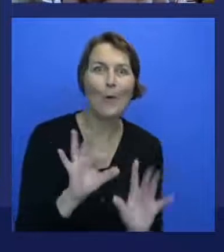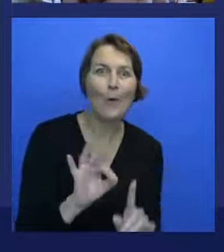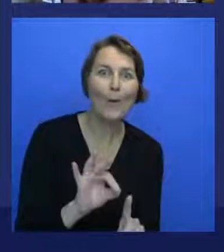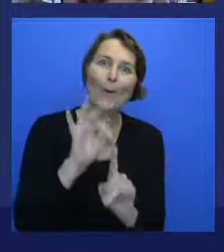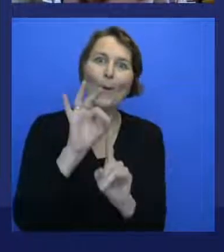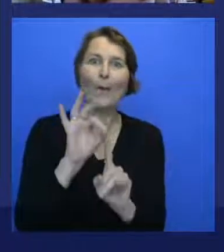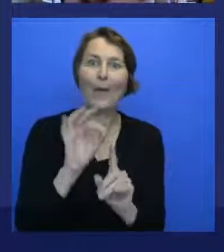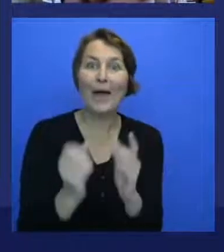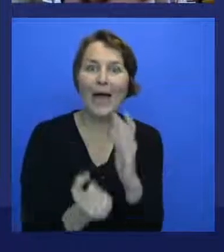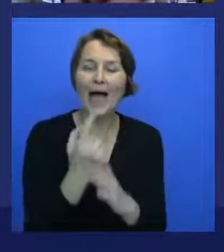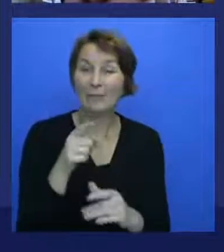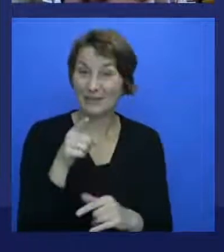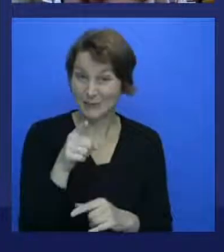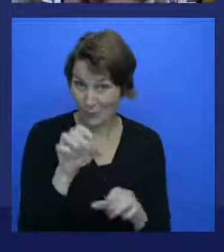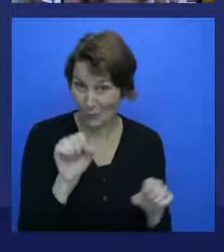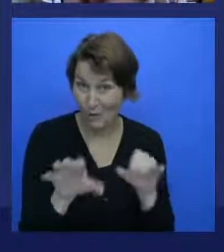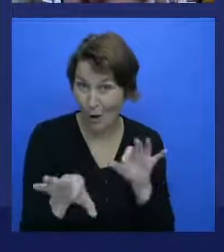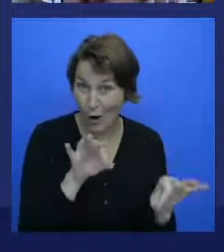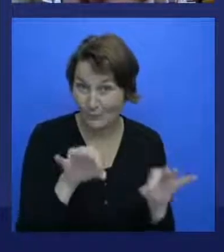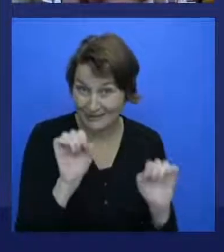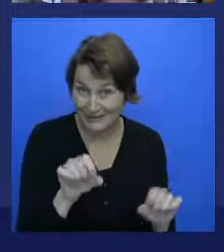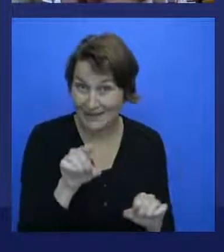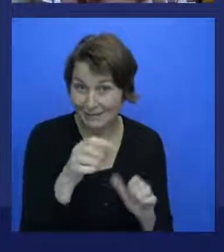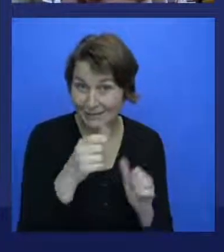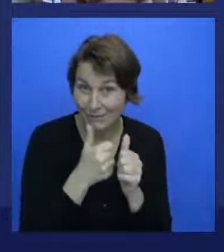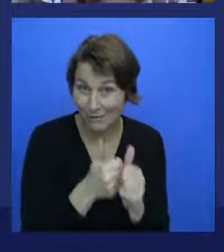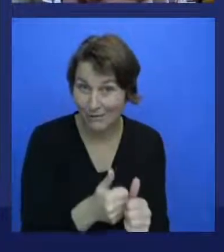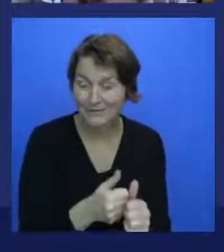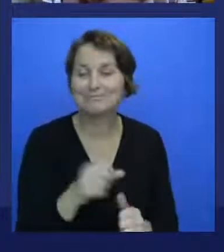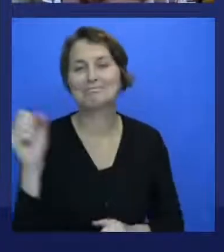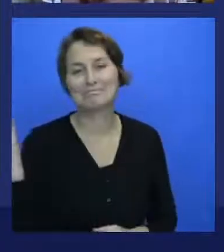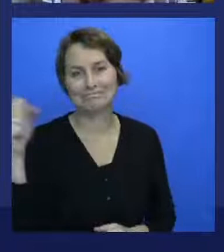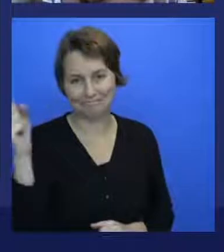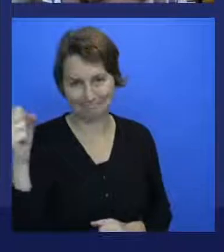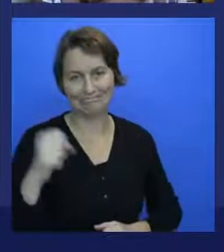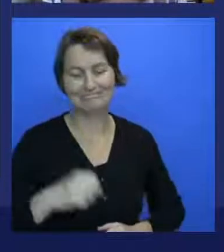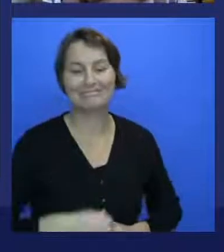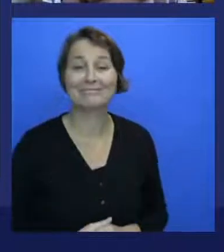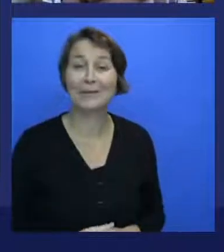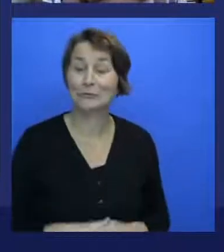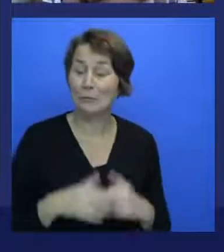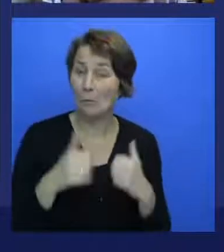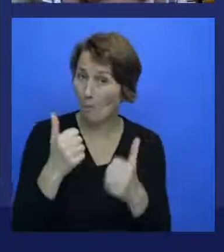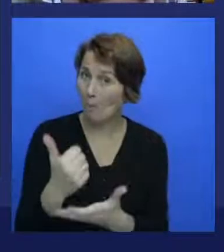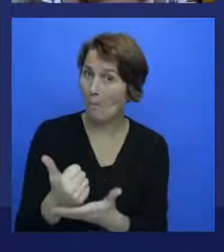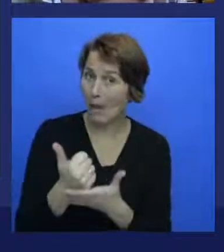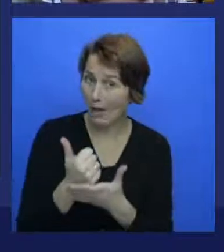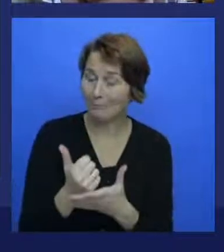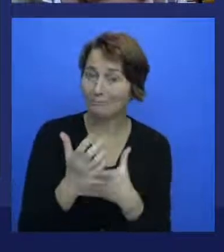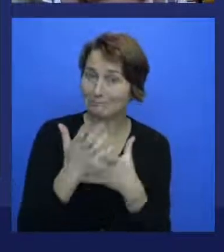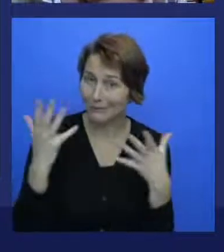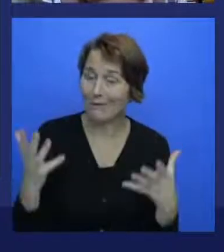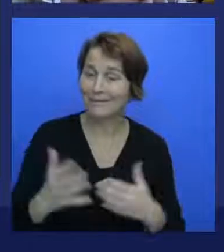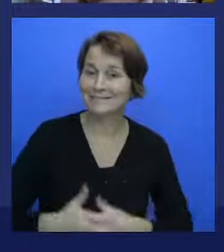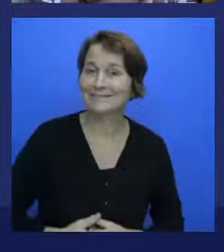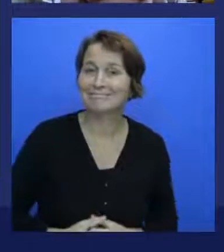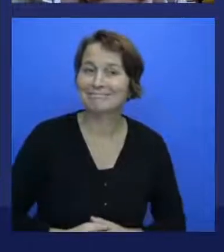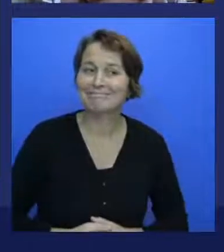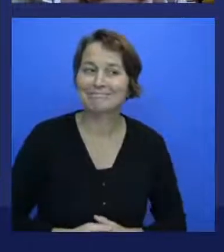have. Yeah, exactly. Well, it sounds really useful, I have to say.